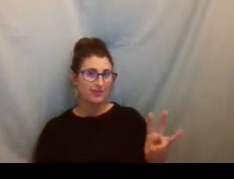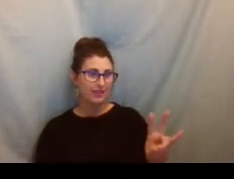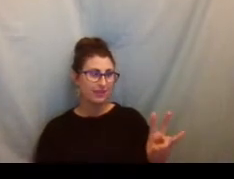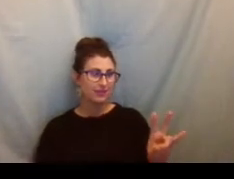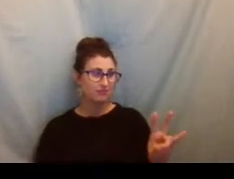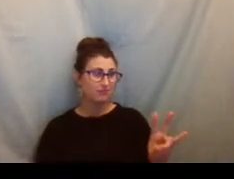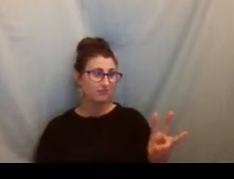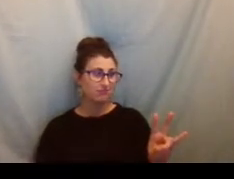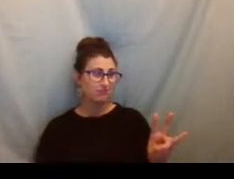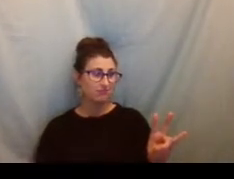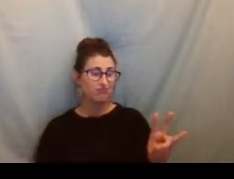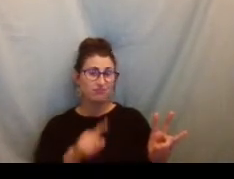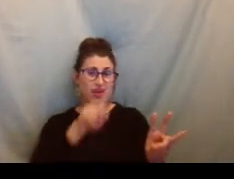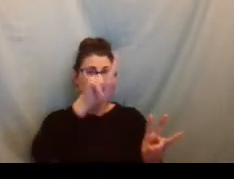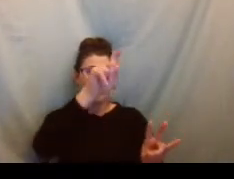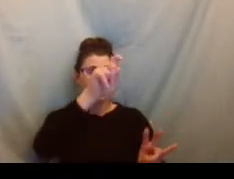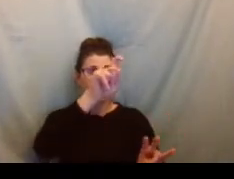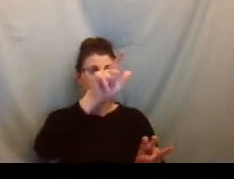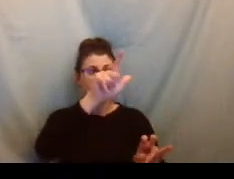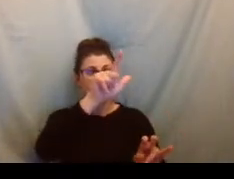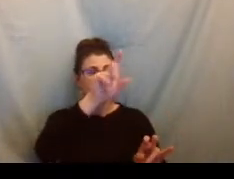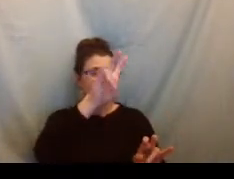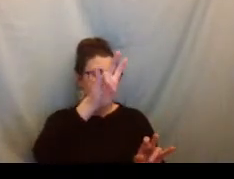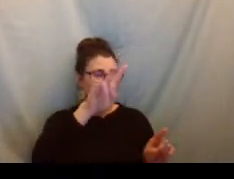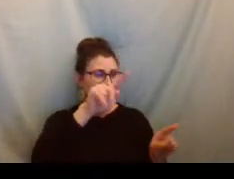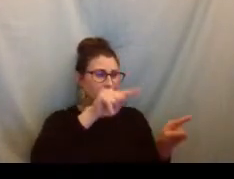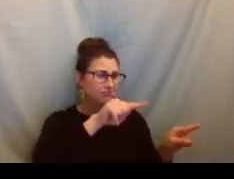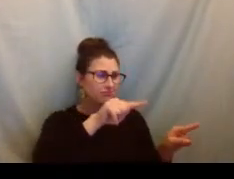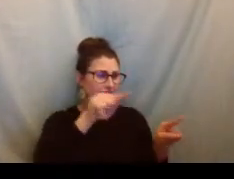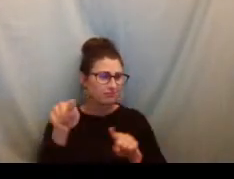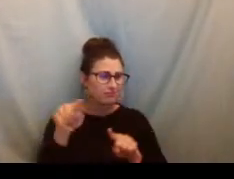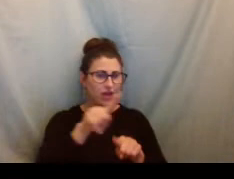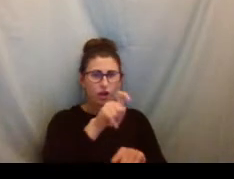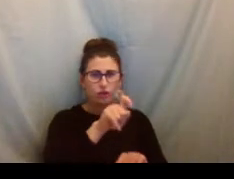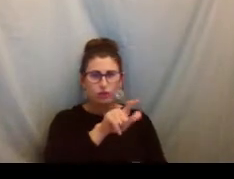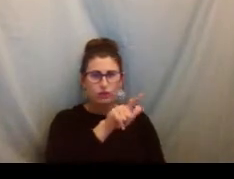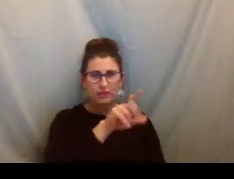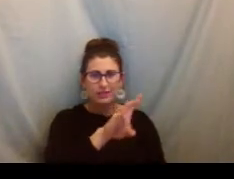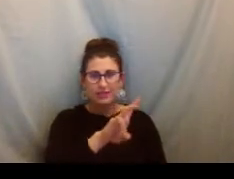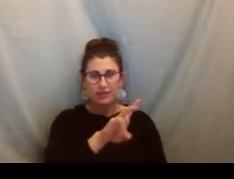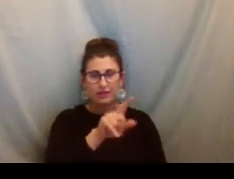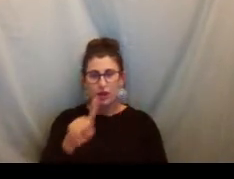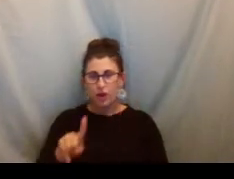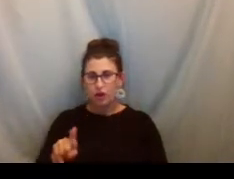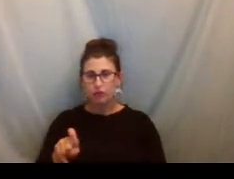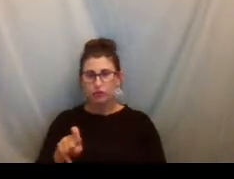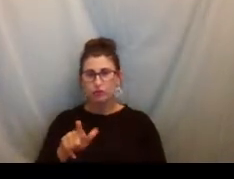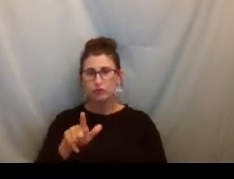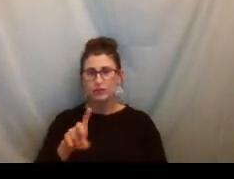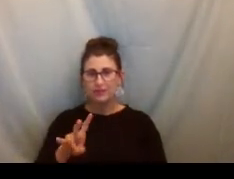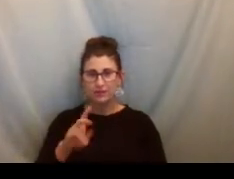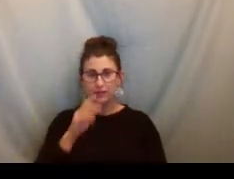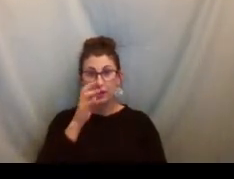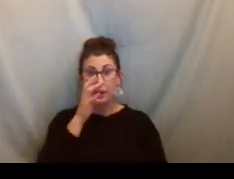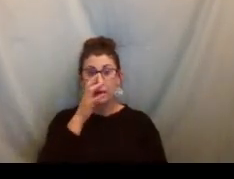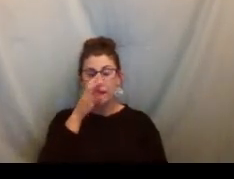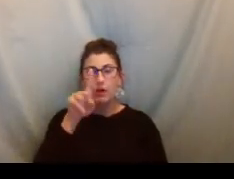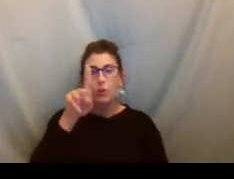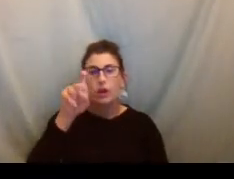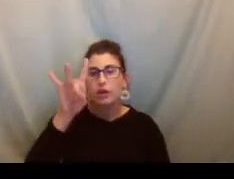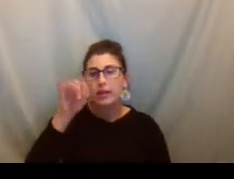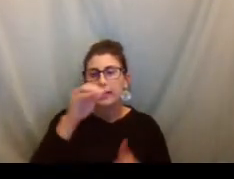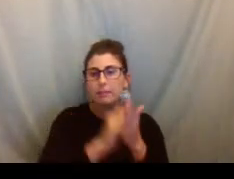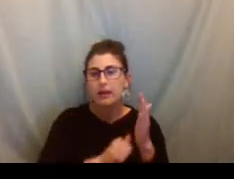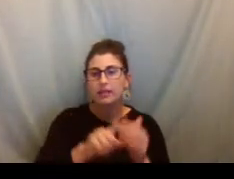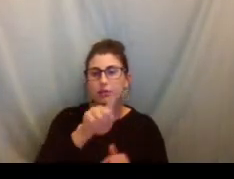here. I know these are in the same position. These are in the same position. Then I have to do 180 minus